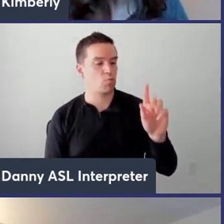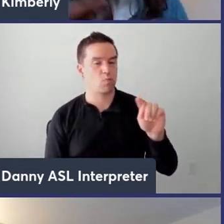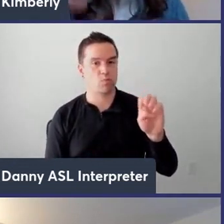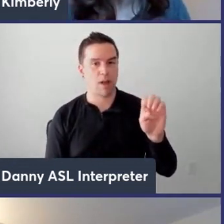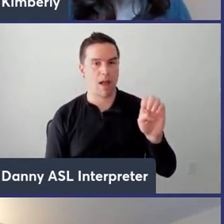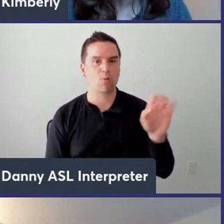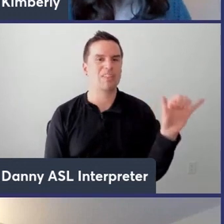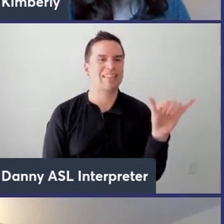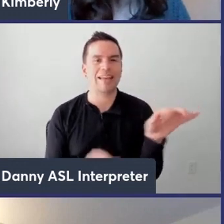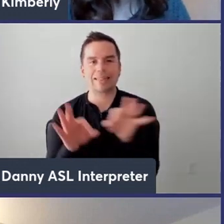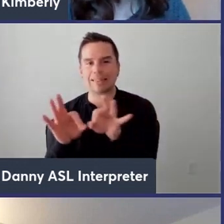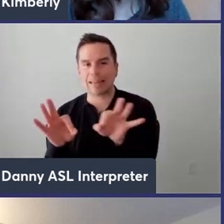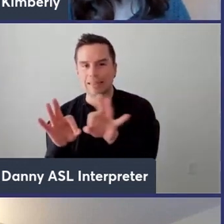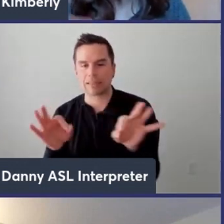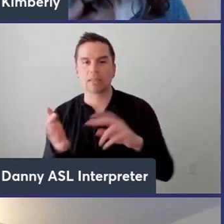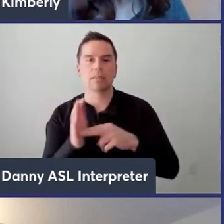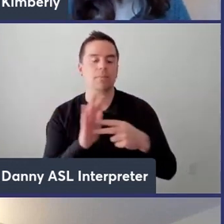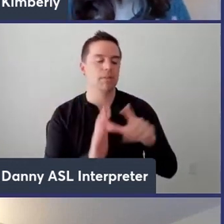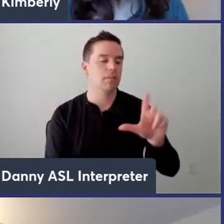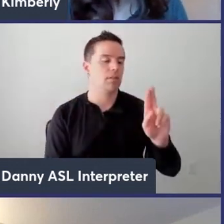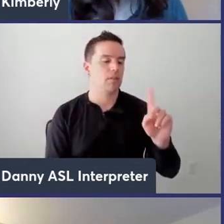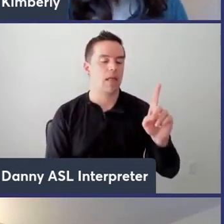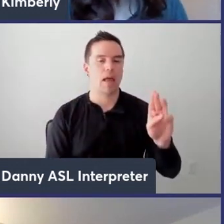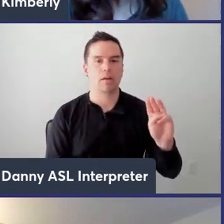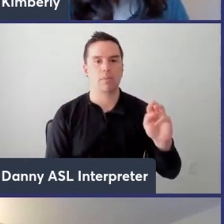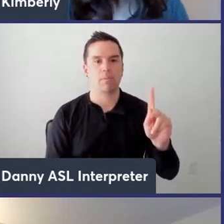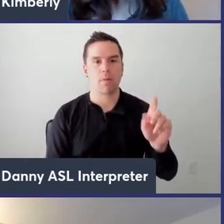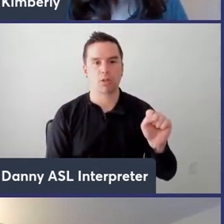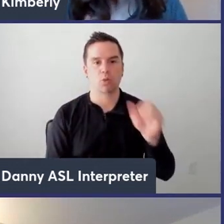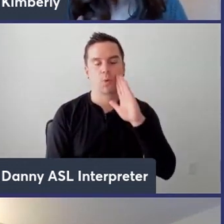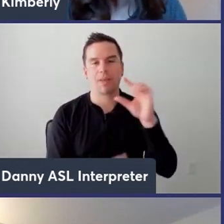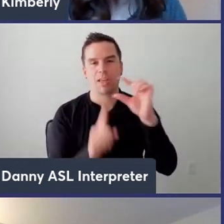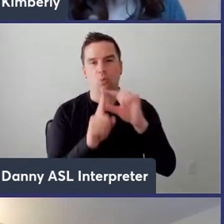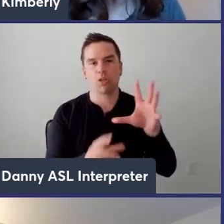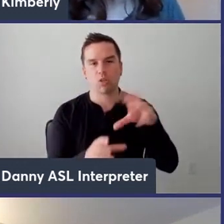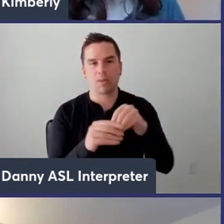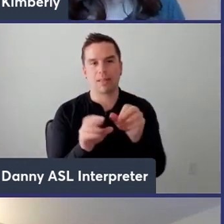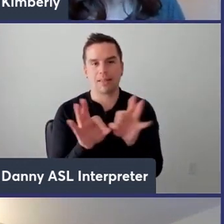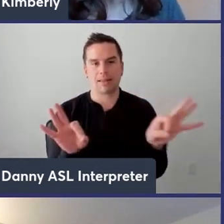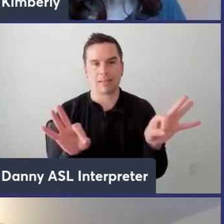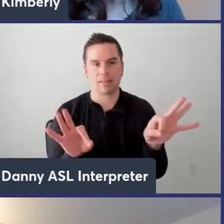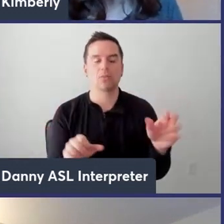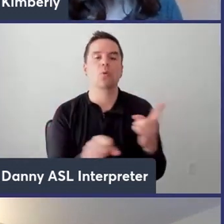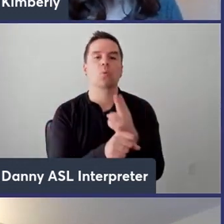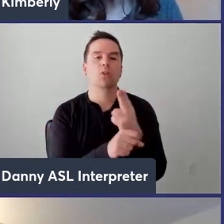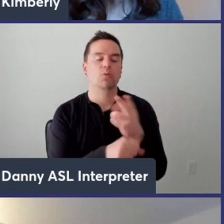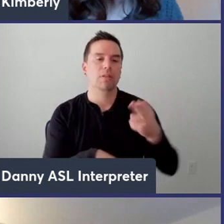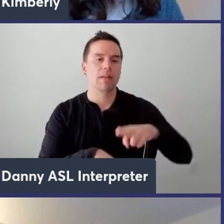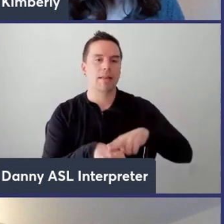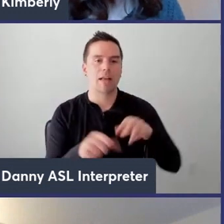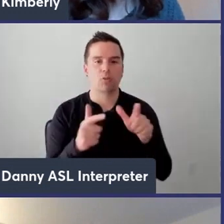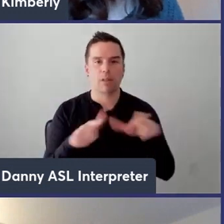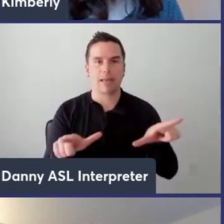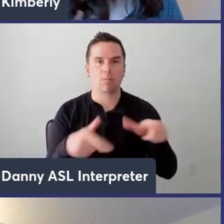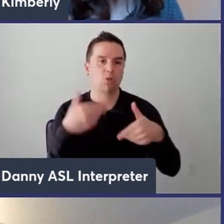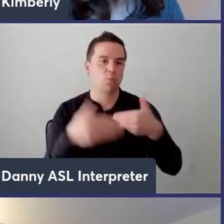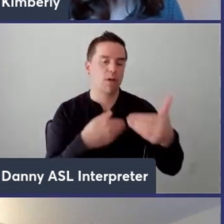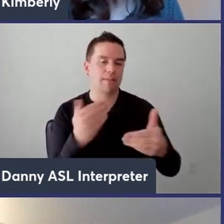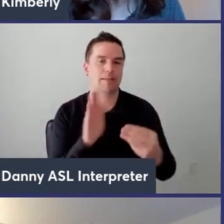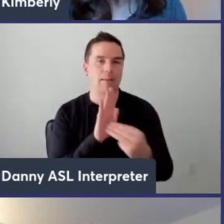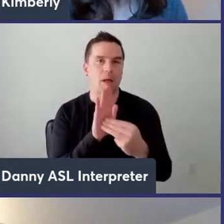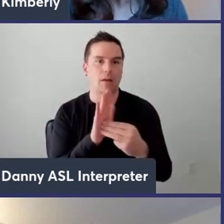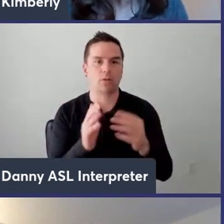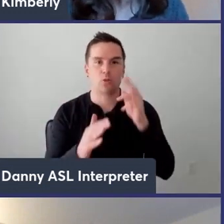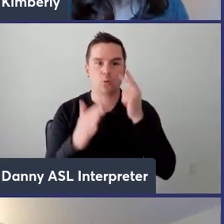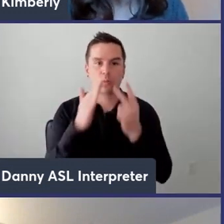the landmarks along that would be the words in that sentence. So we use natural language processing model to predict which routes